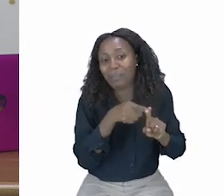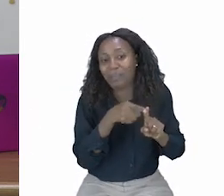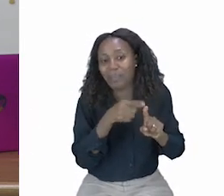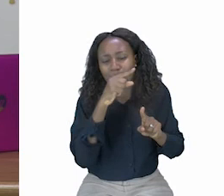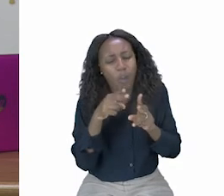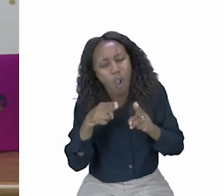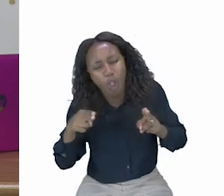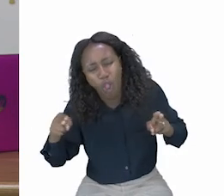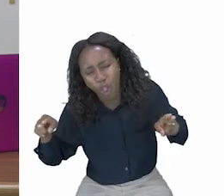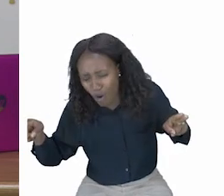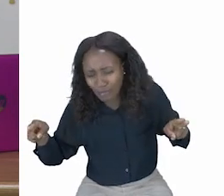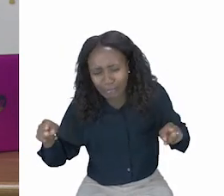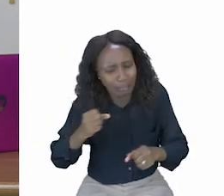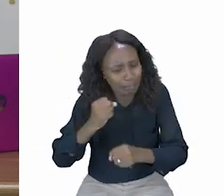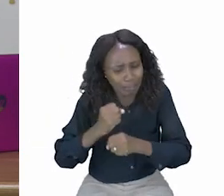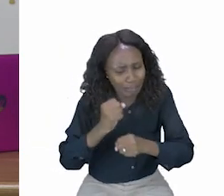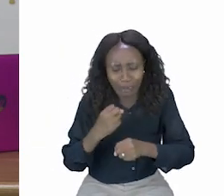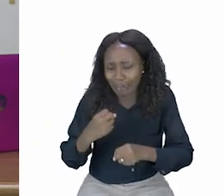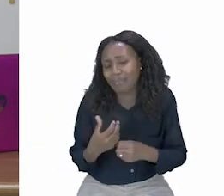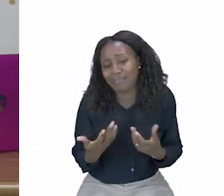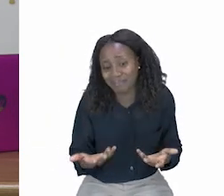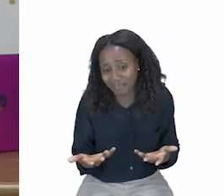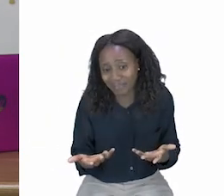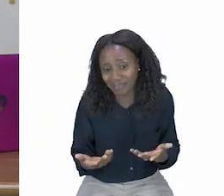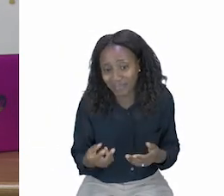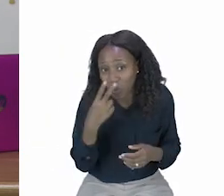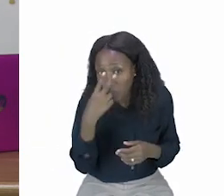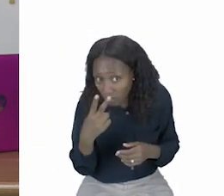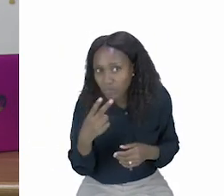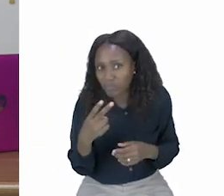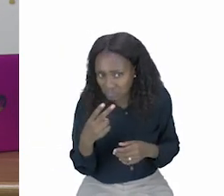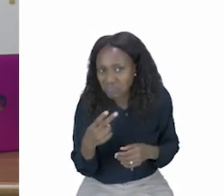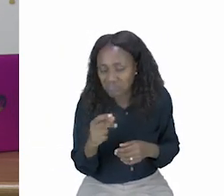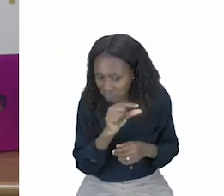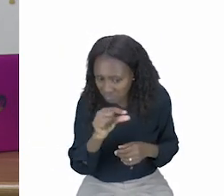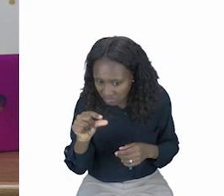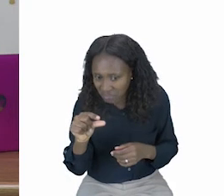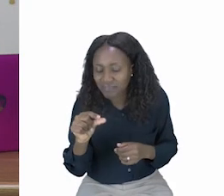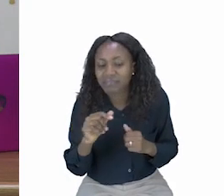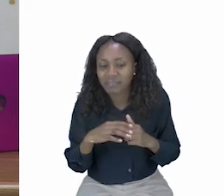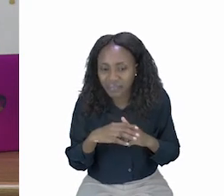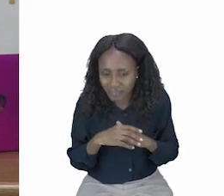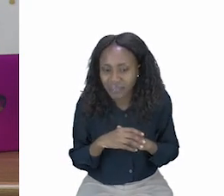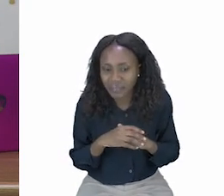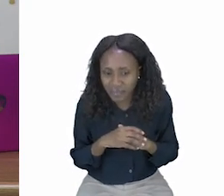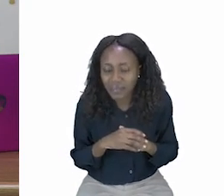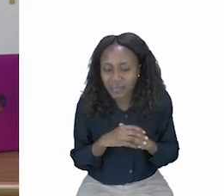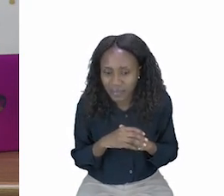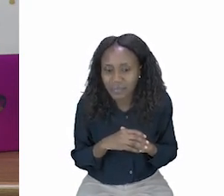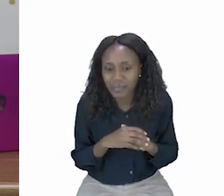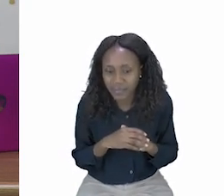It is actually a difficult word to say, but you can see that it is a word that we can actually spell. Make sure you get all